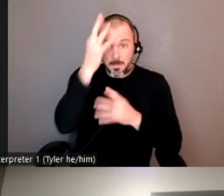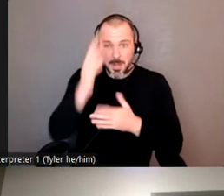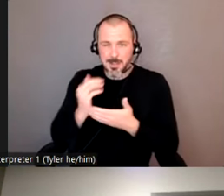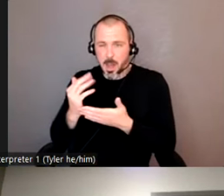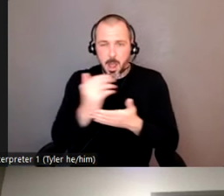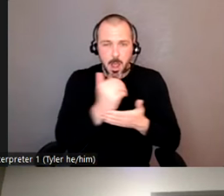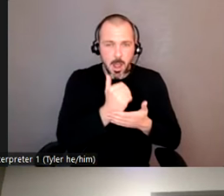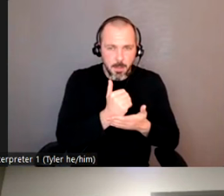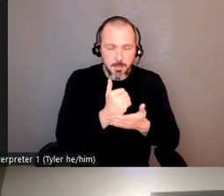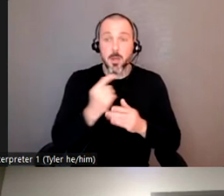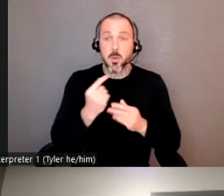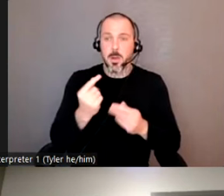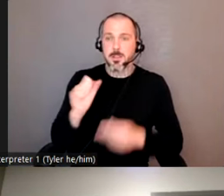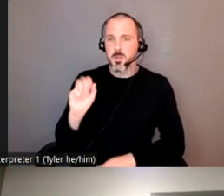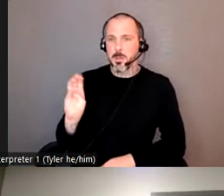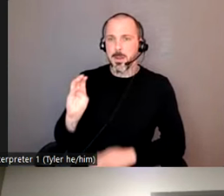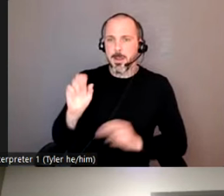slide.